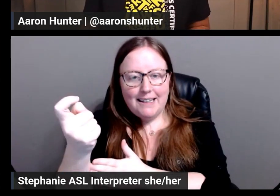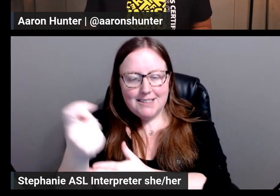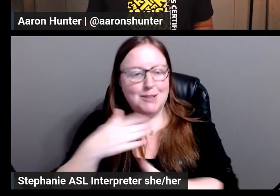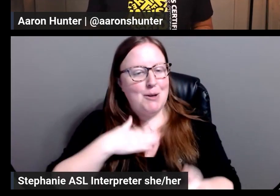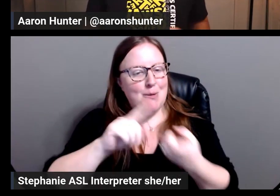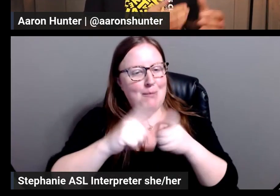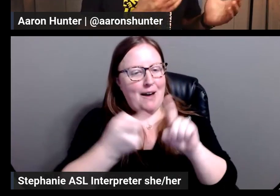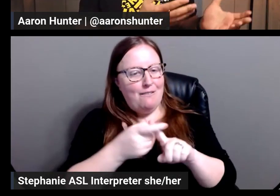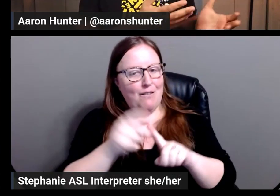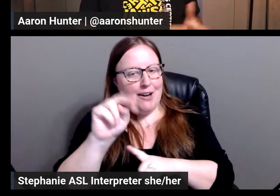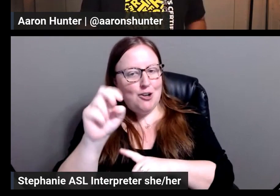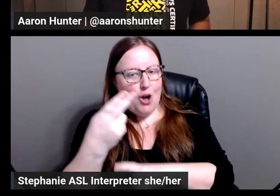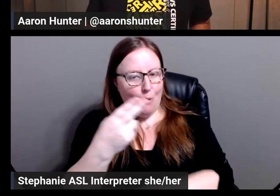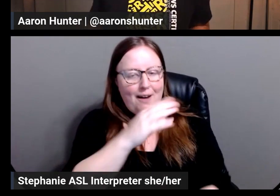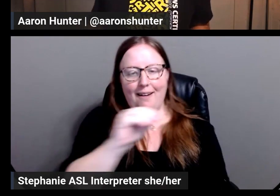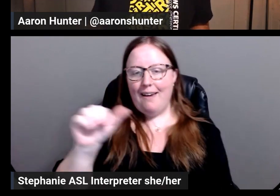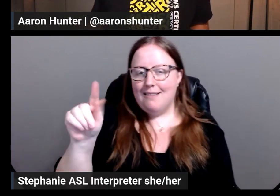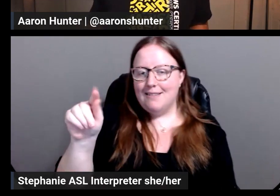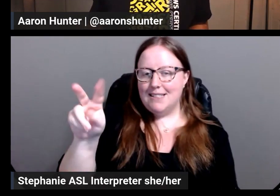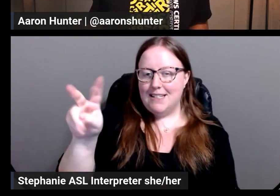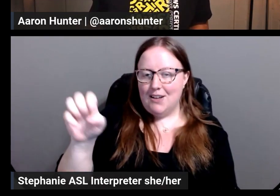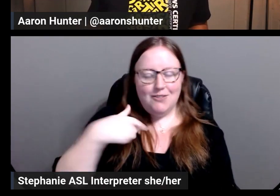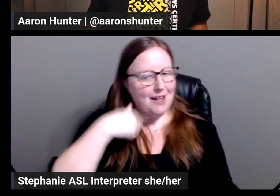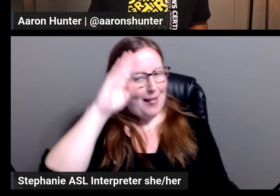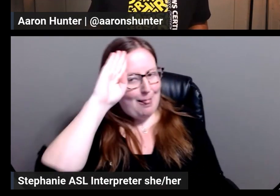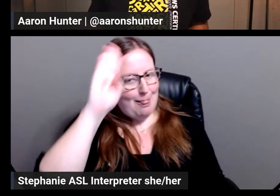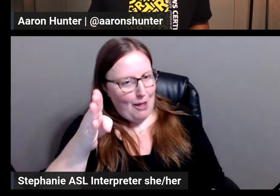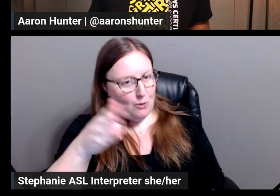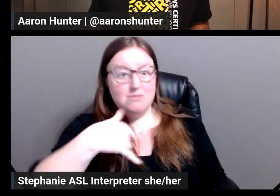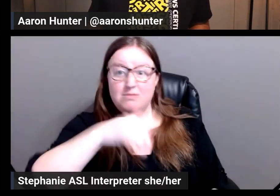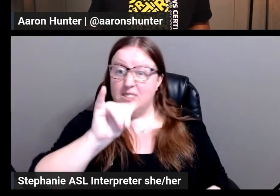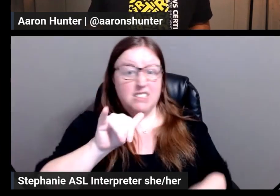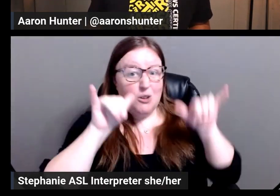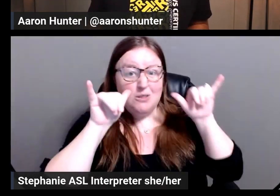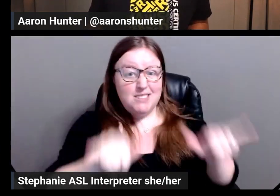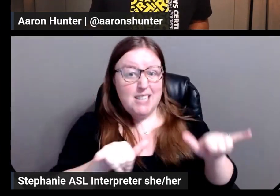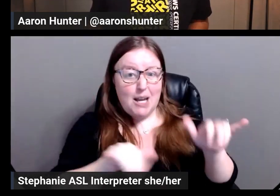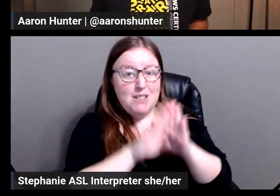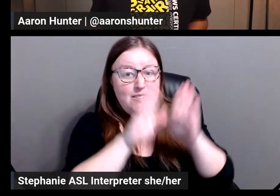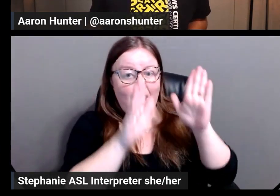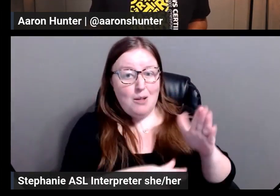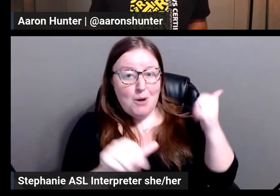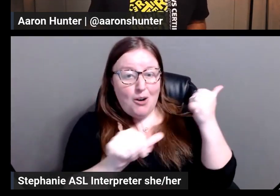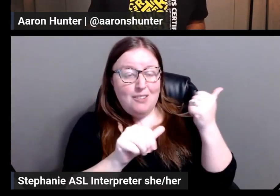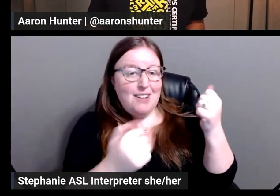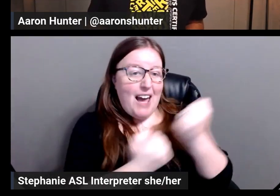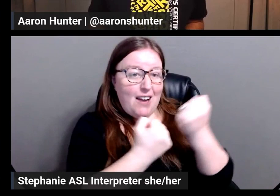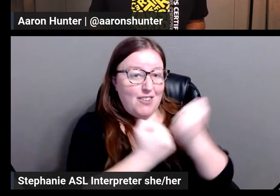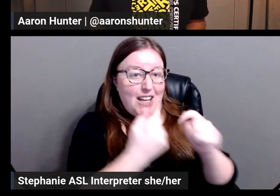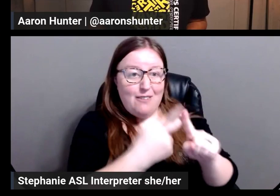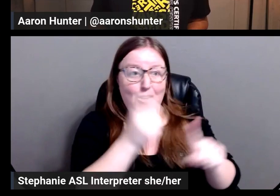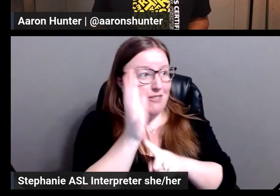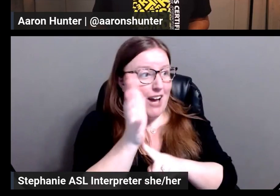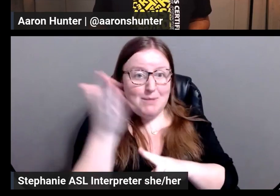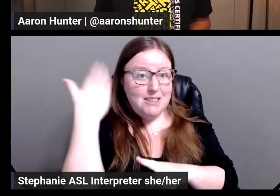joined with my good friend Steve. yeah, I'm Steve. Still the same developer advocate for .NET PowerShell from 5 minutes ago.